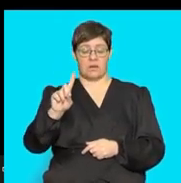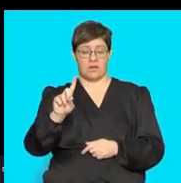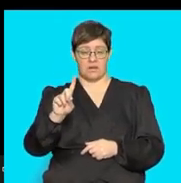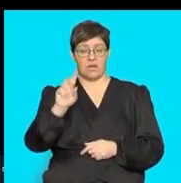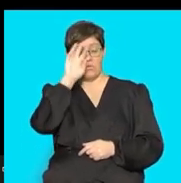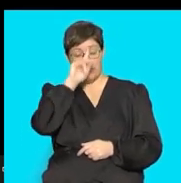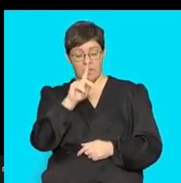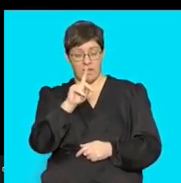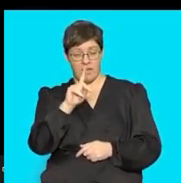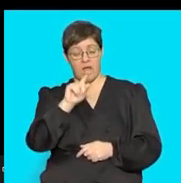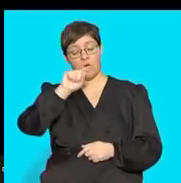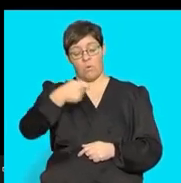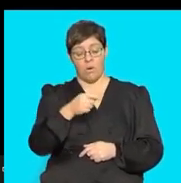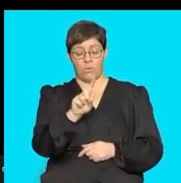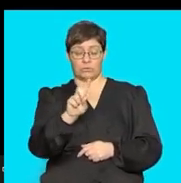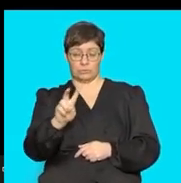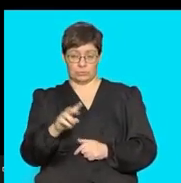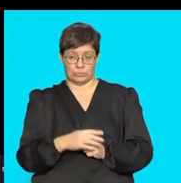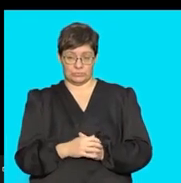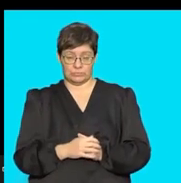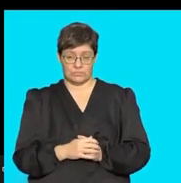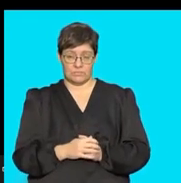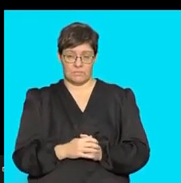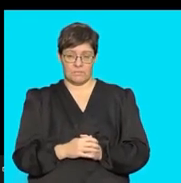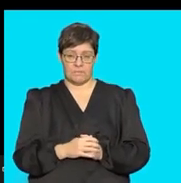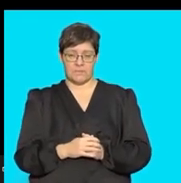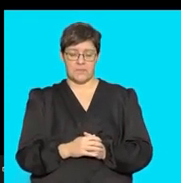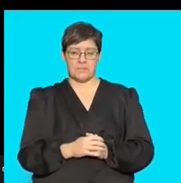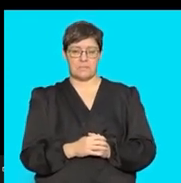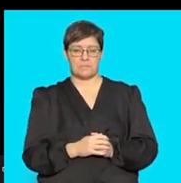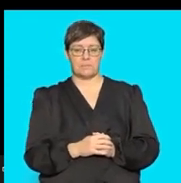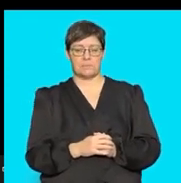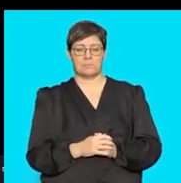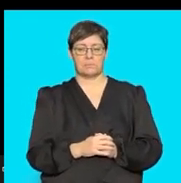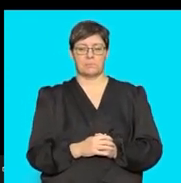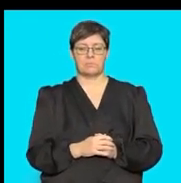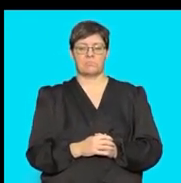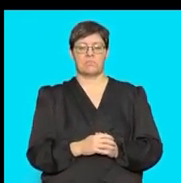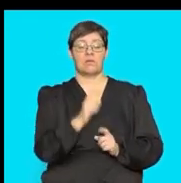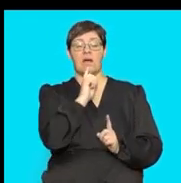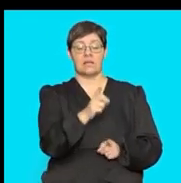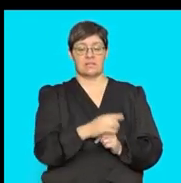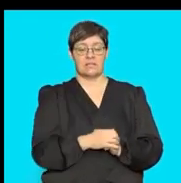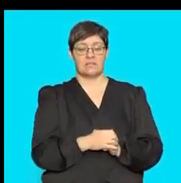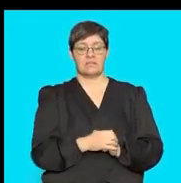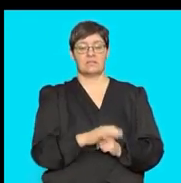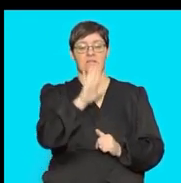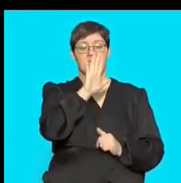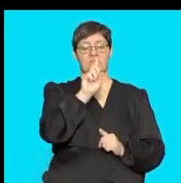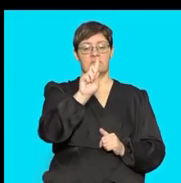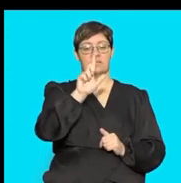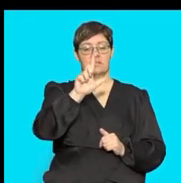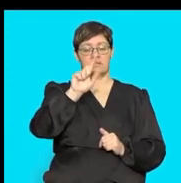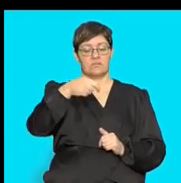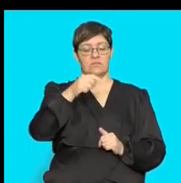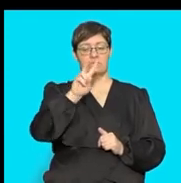507,251. And remember again, we are rounding off to just 2 decimal places. So our answer is